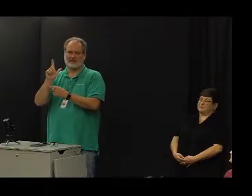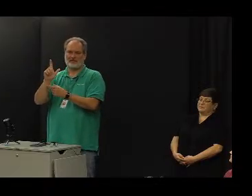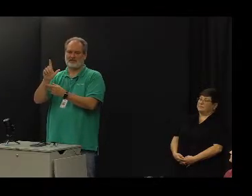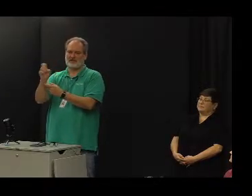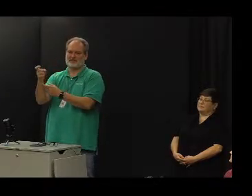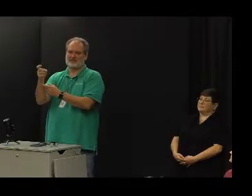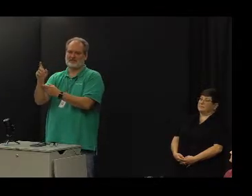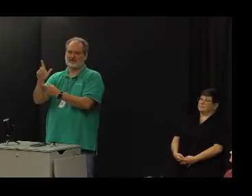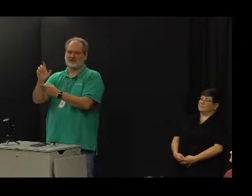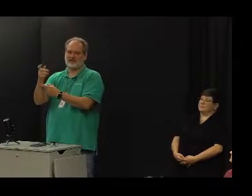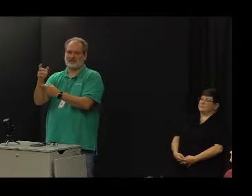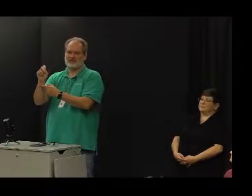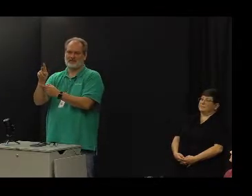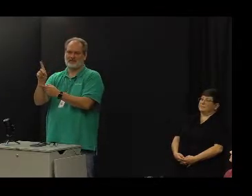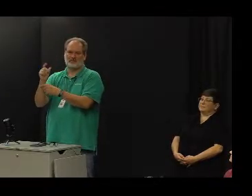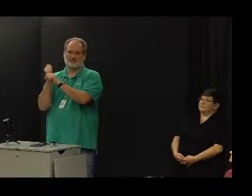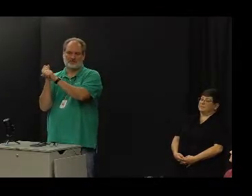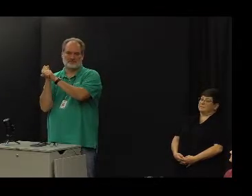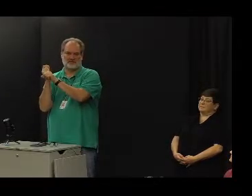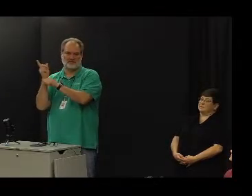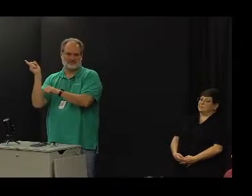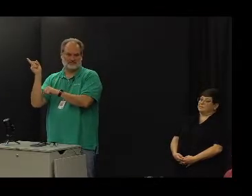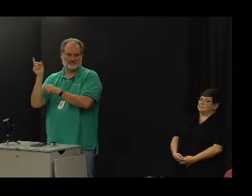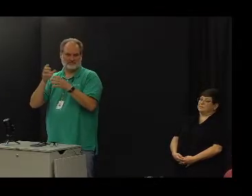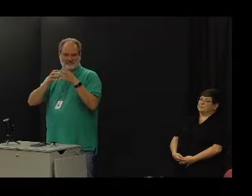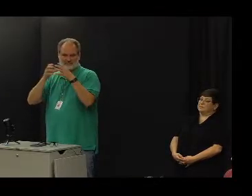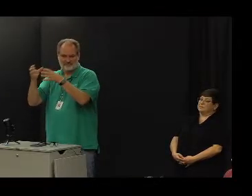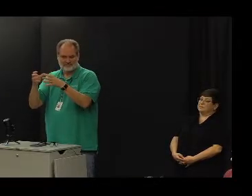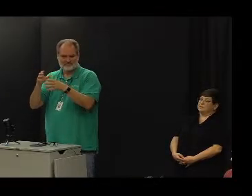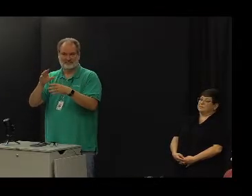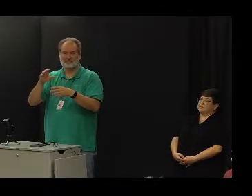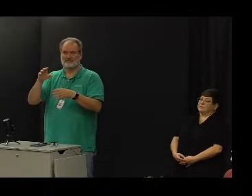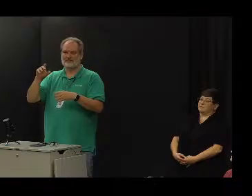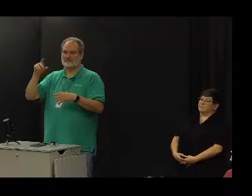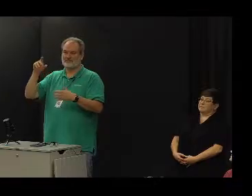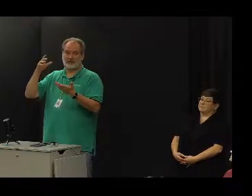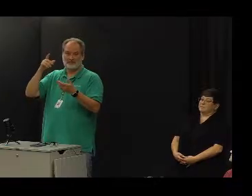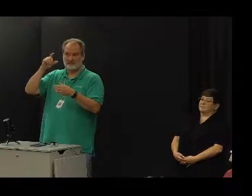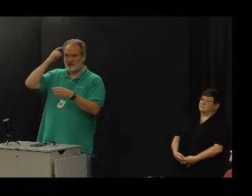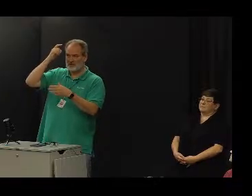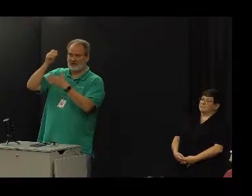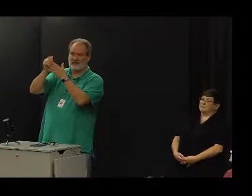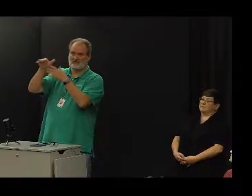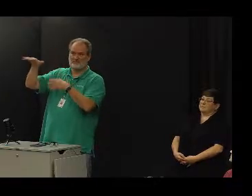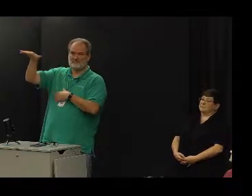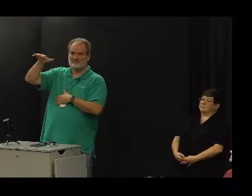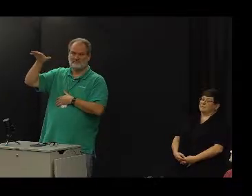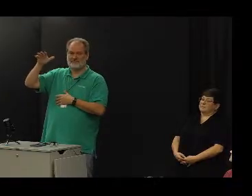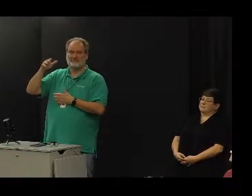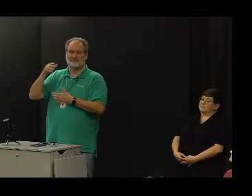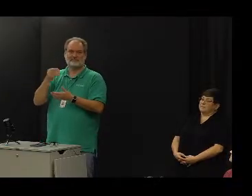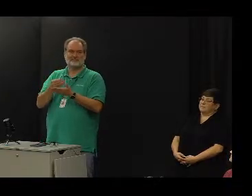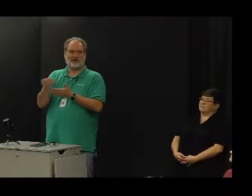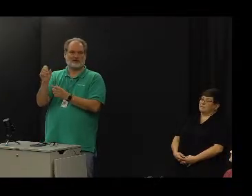blast. We took a group of the students over to the Lexington Legends,